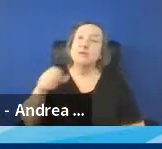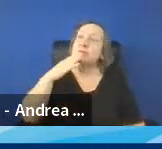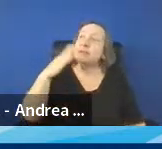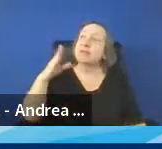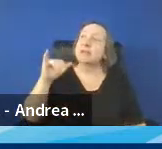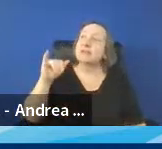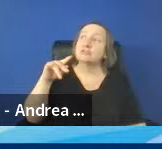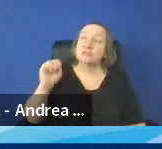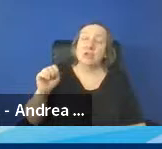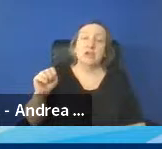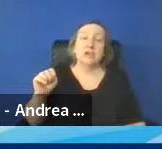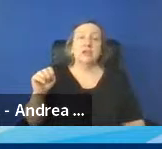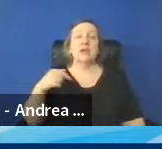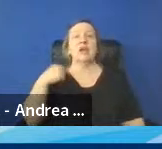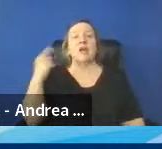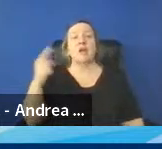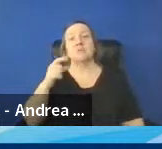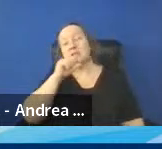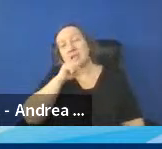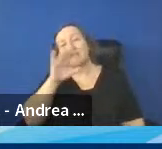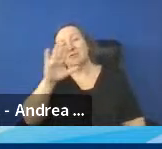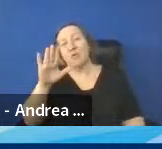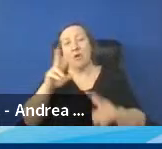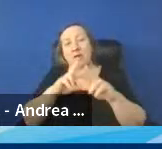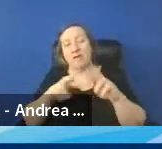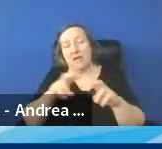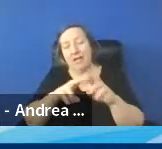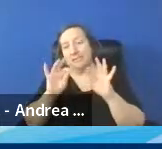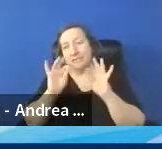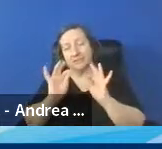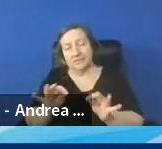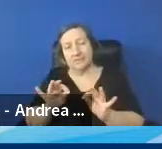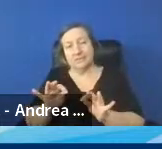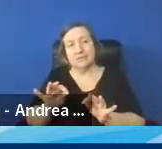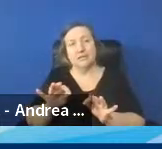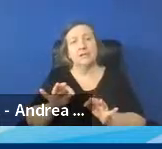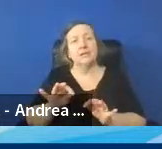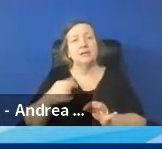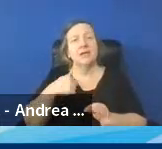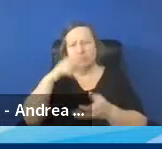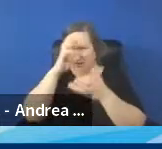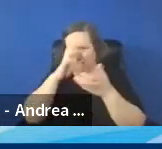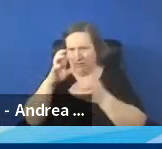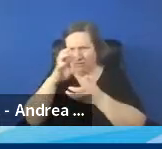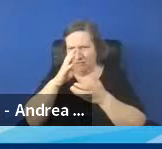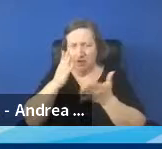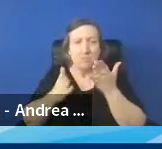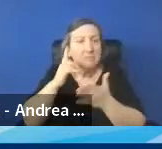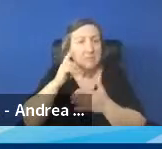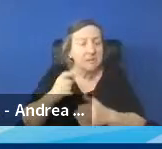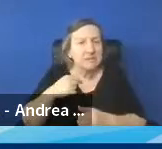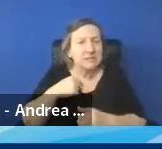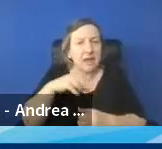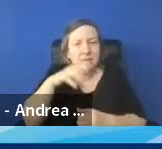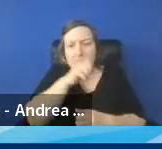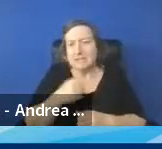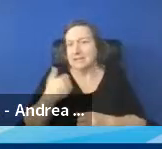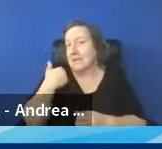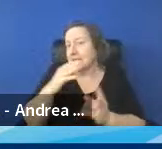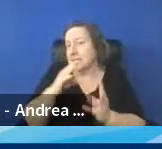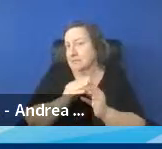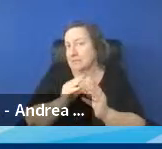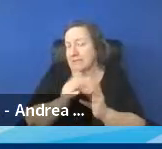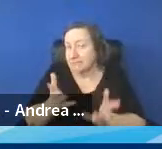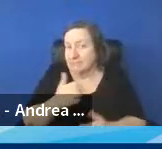Jake. I, as always, love your analyses. I'm confused, and it might be because I missed the last meeting. So